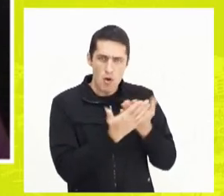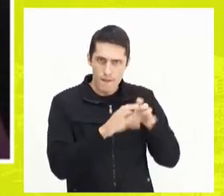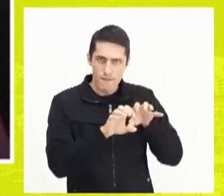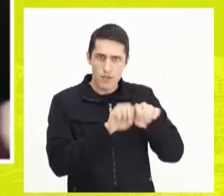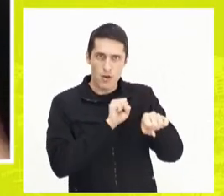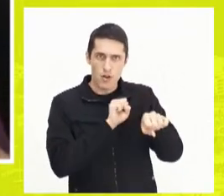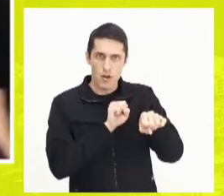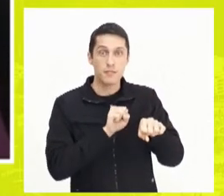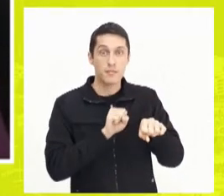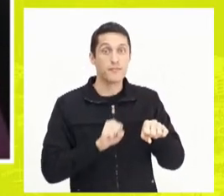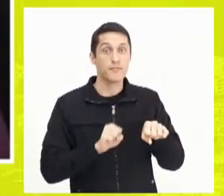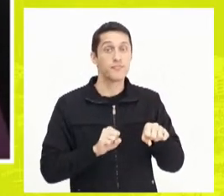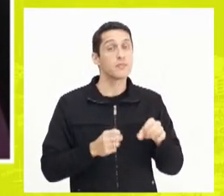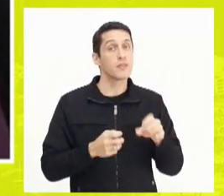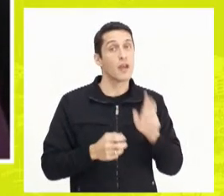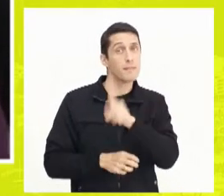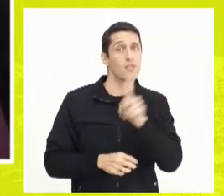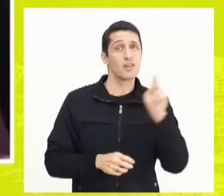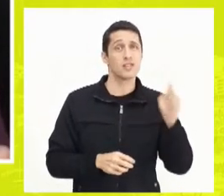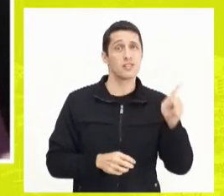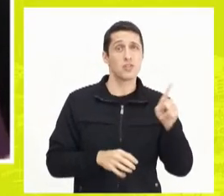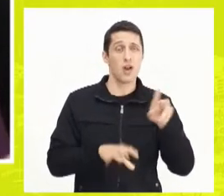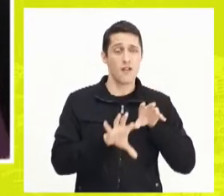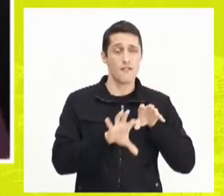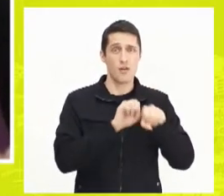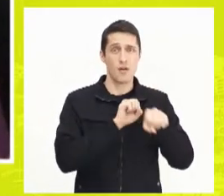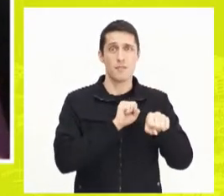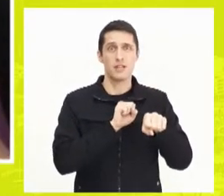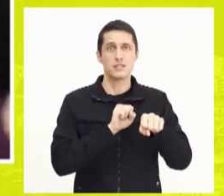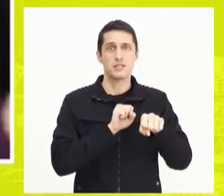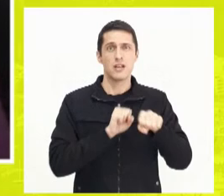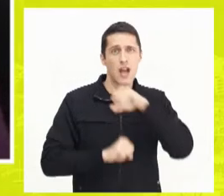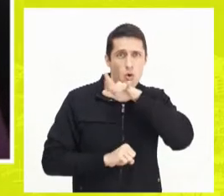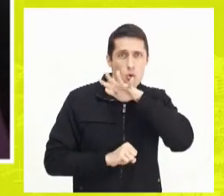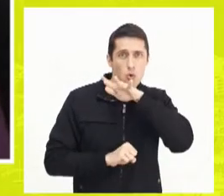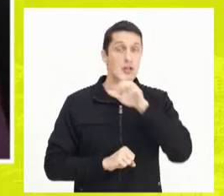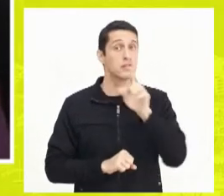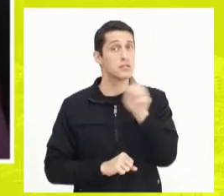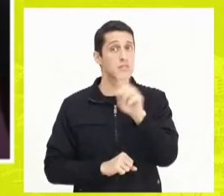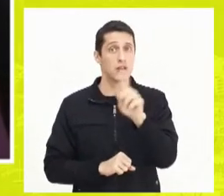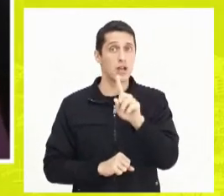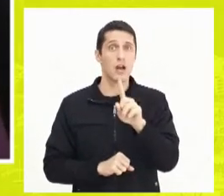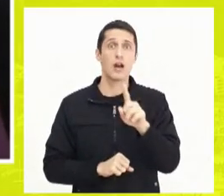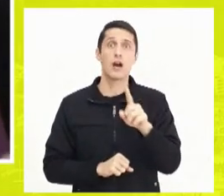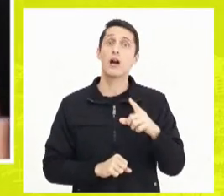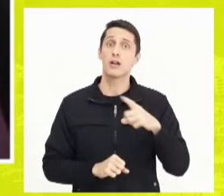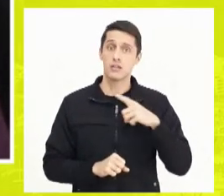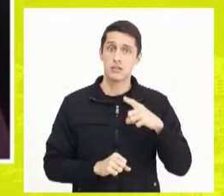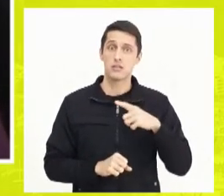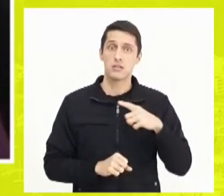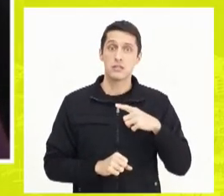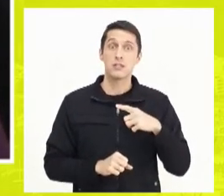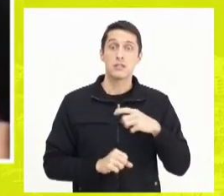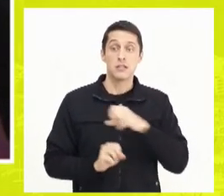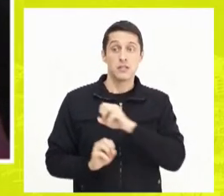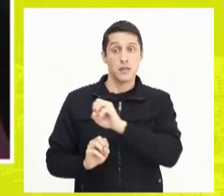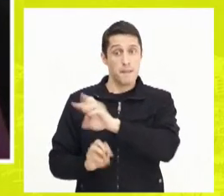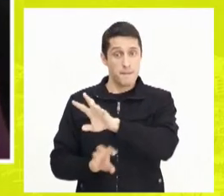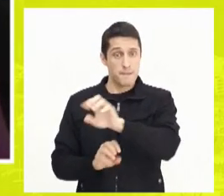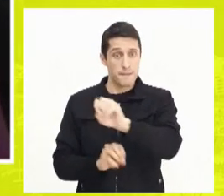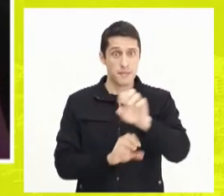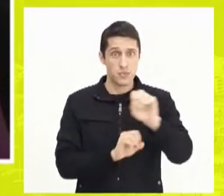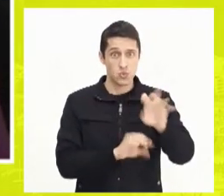formation or graduation of course us as teachers we don't have a total